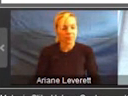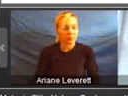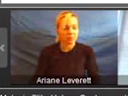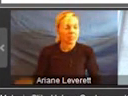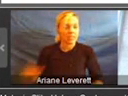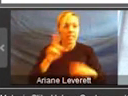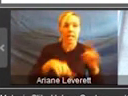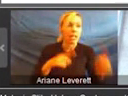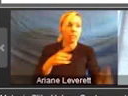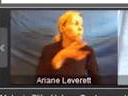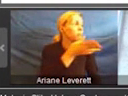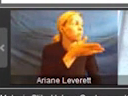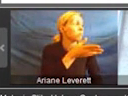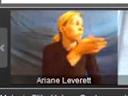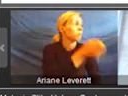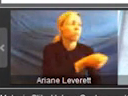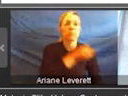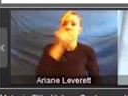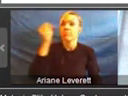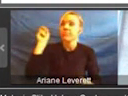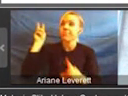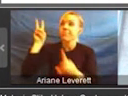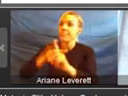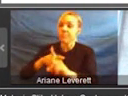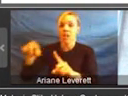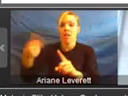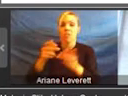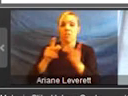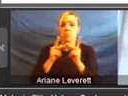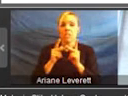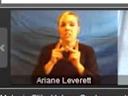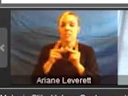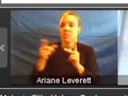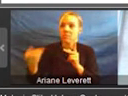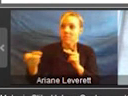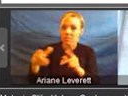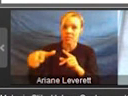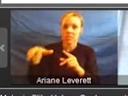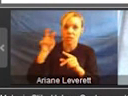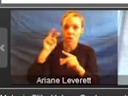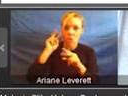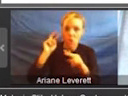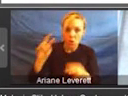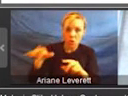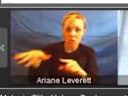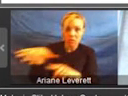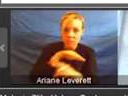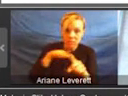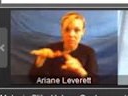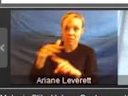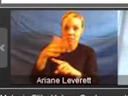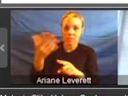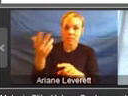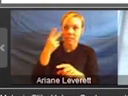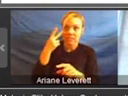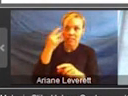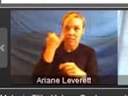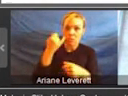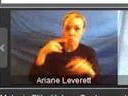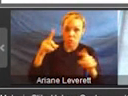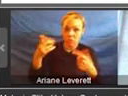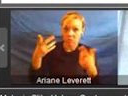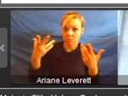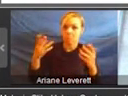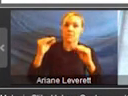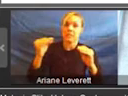aspects that need to be taken into account to make sure something works. As we said, are the teachers willing to use